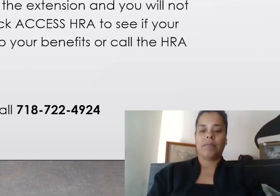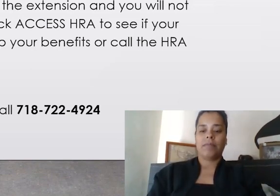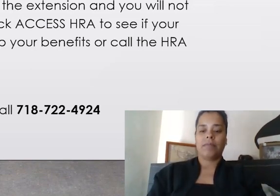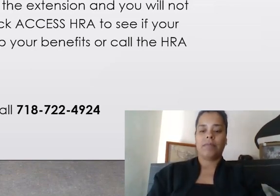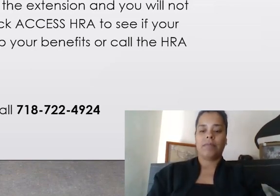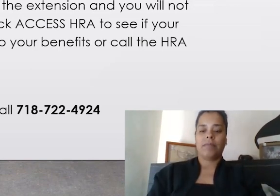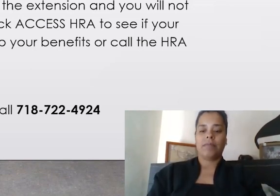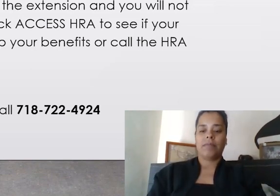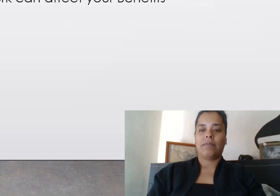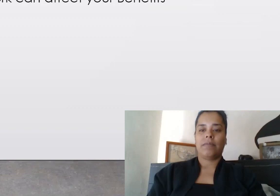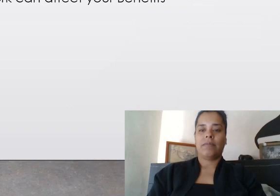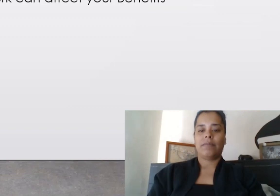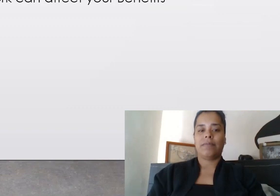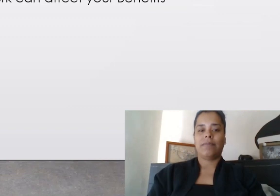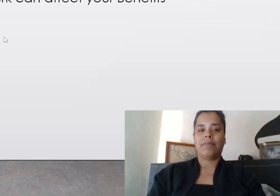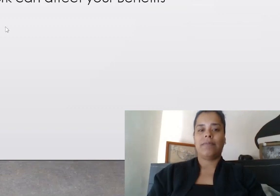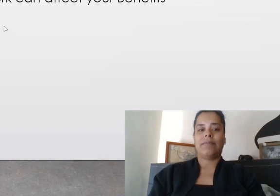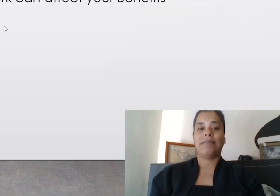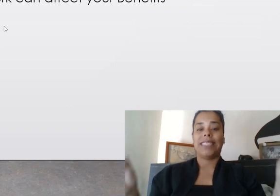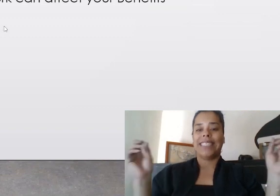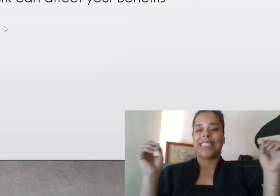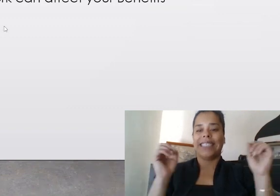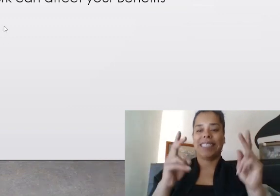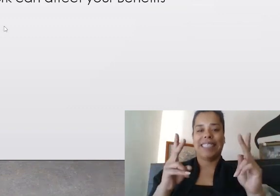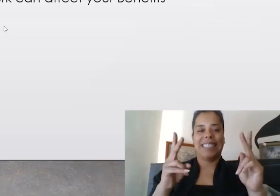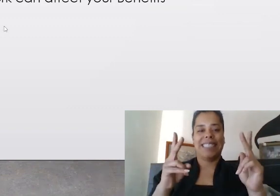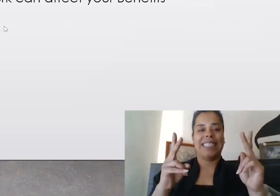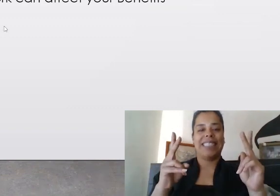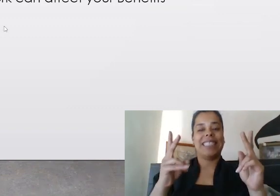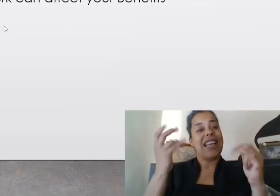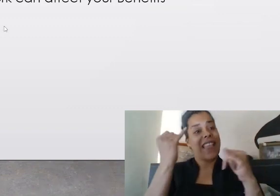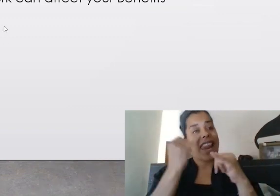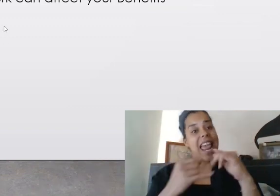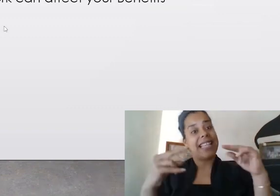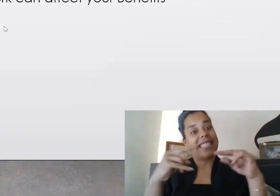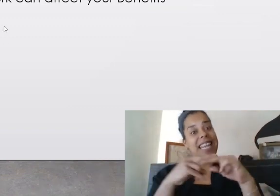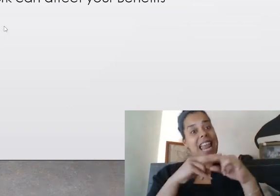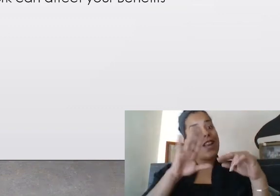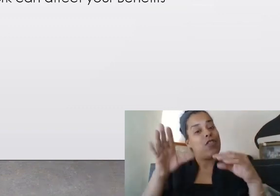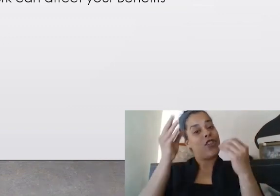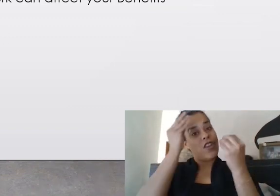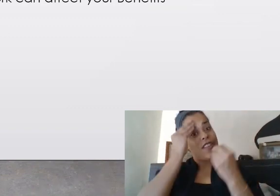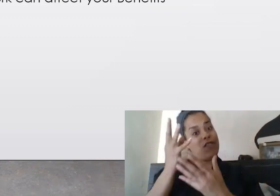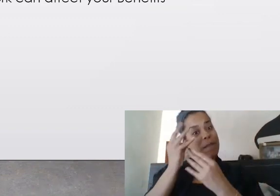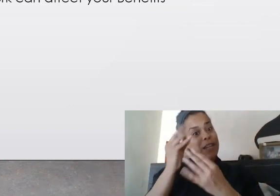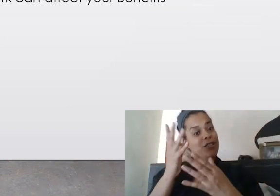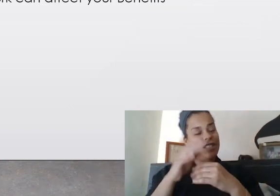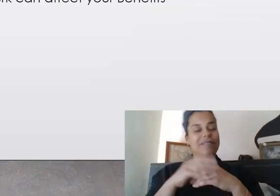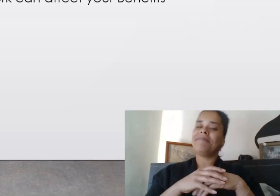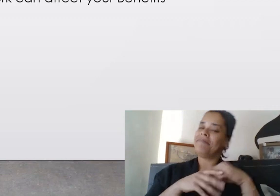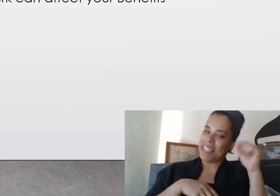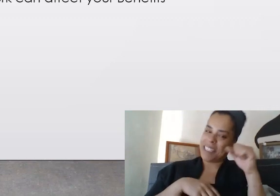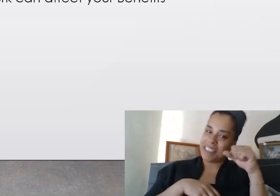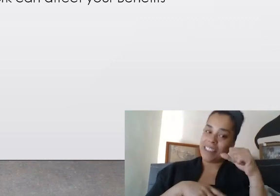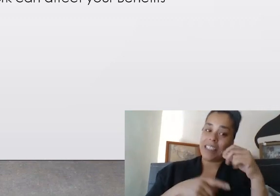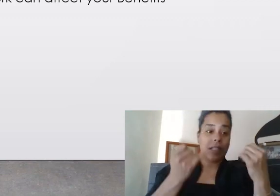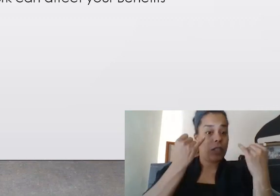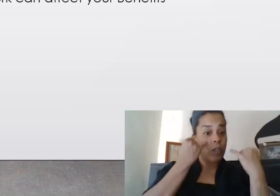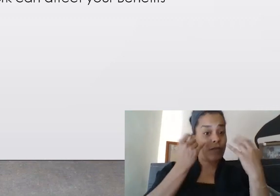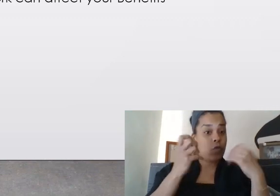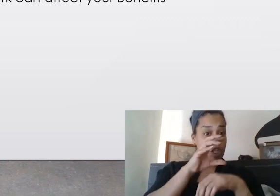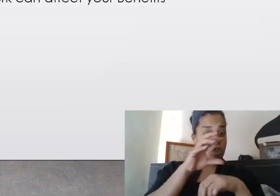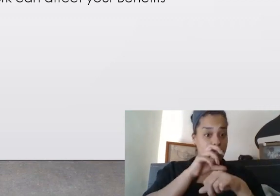All right. Now you have the last slide with your contact information. Yeah, and that's my contact information. So if you want to schedule